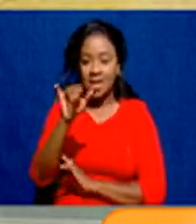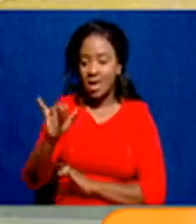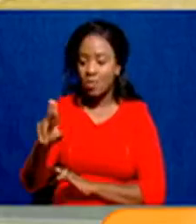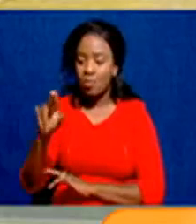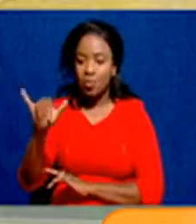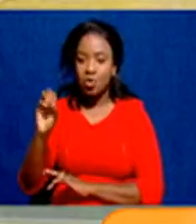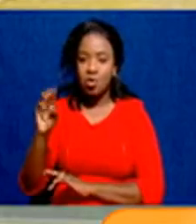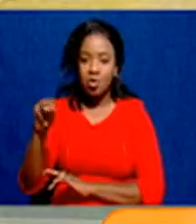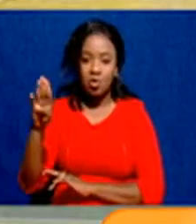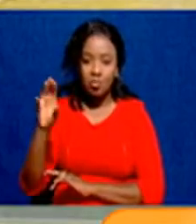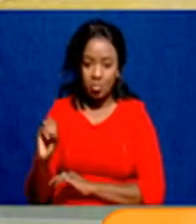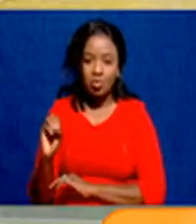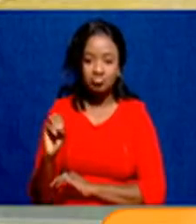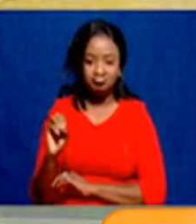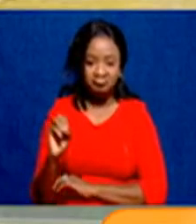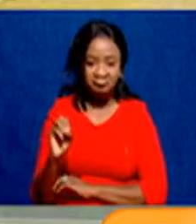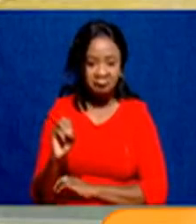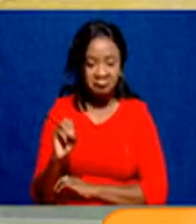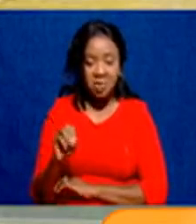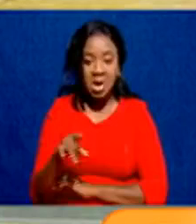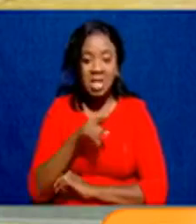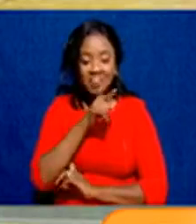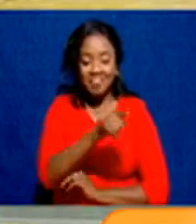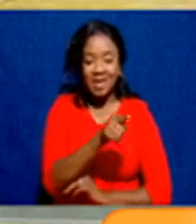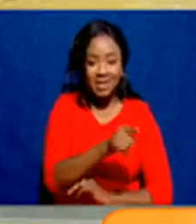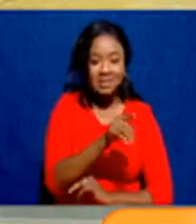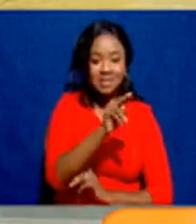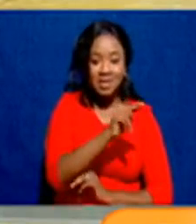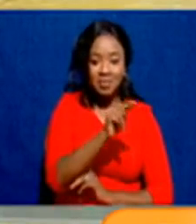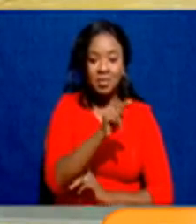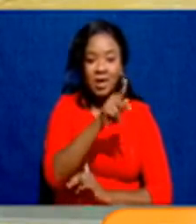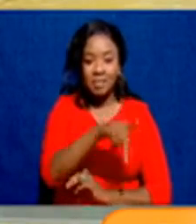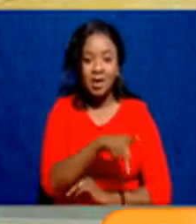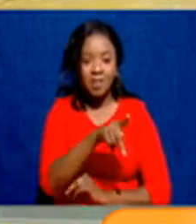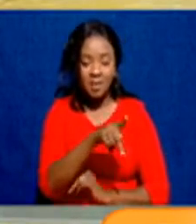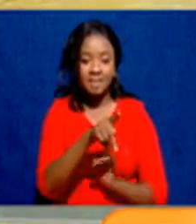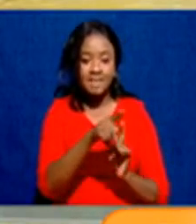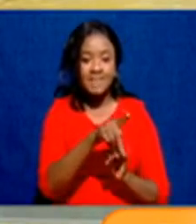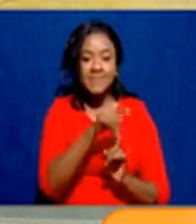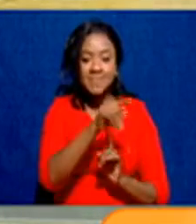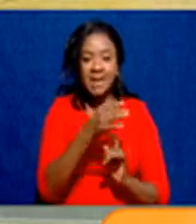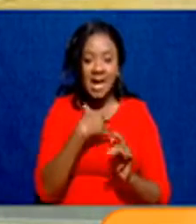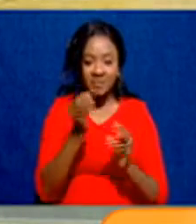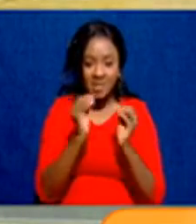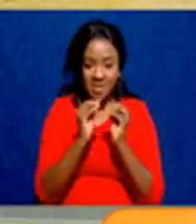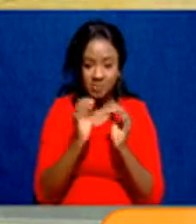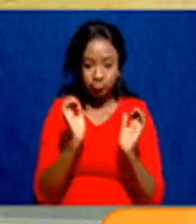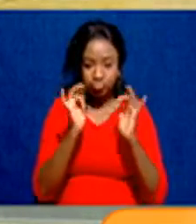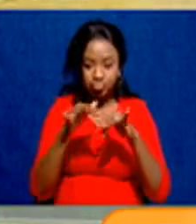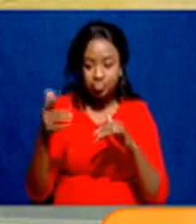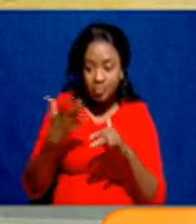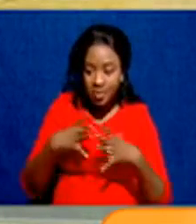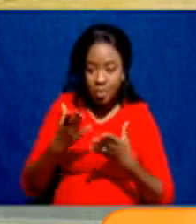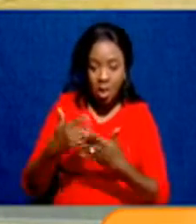Village as the preferred site. Now, the Nuclear Power and Energy Agency held a sensitization forum for the